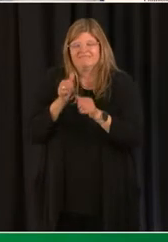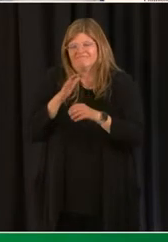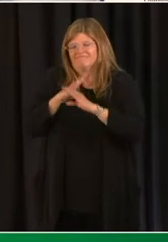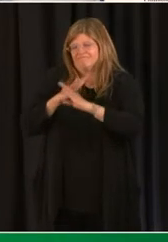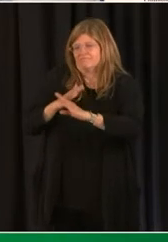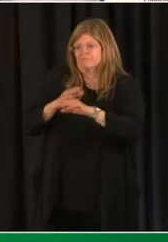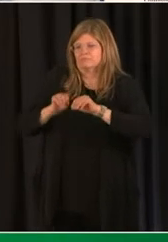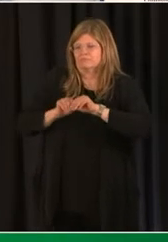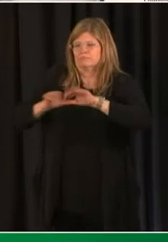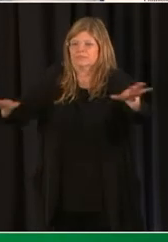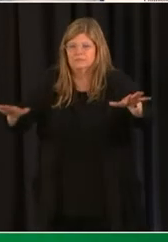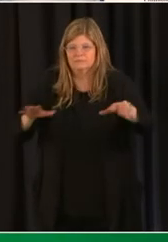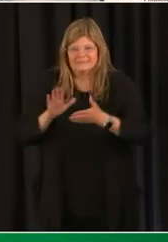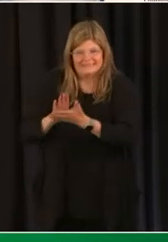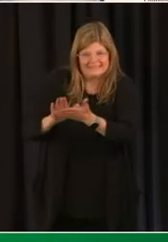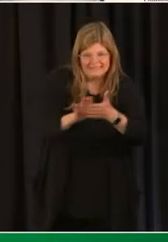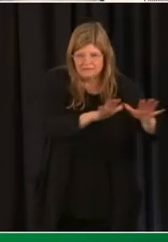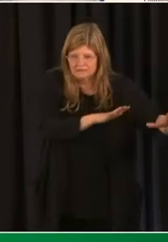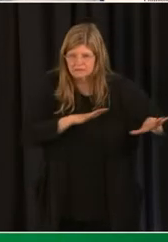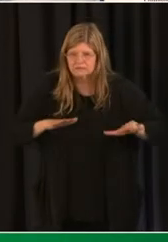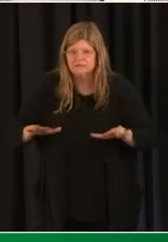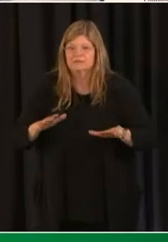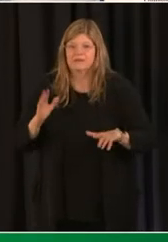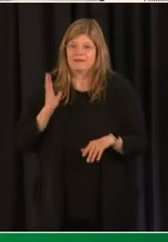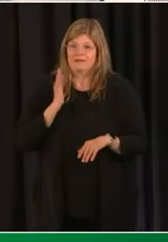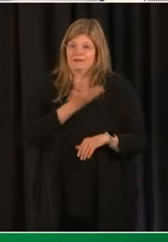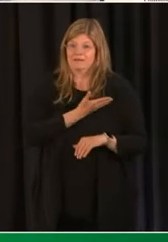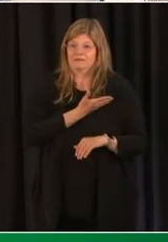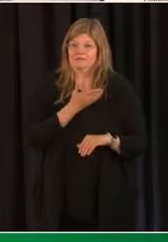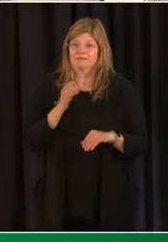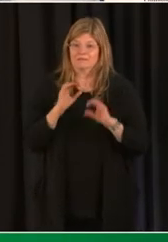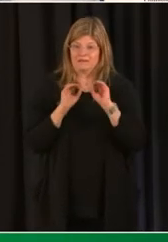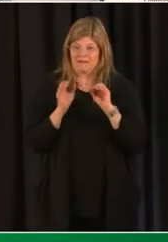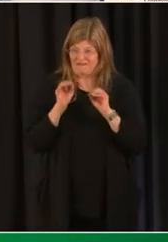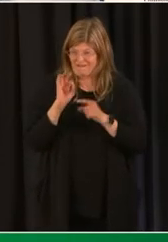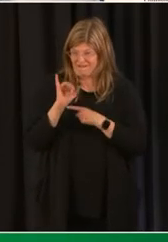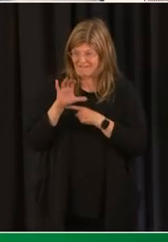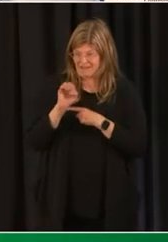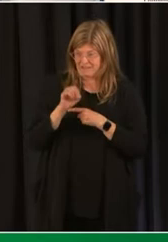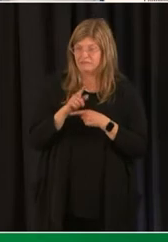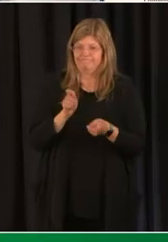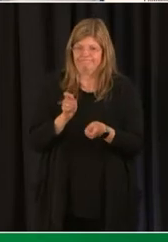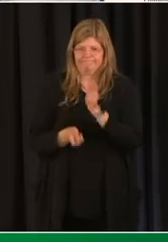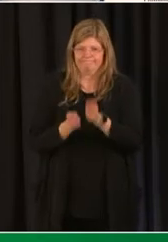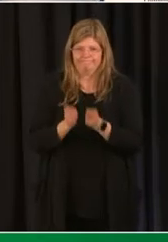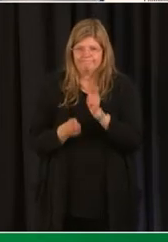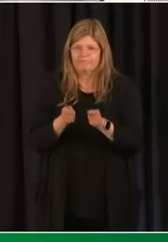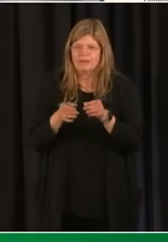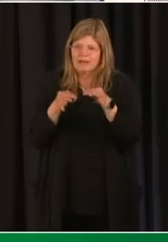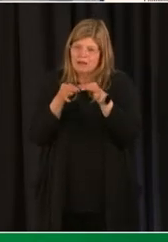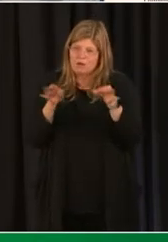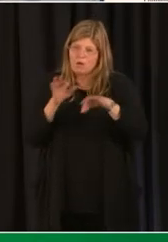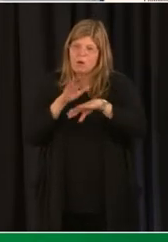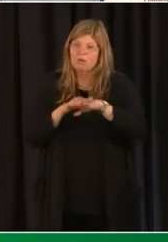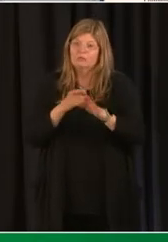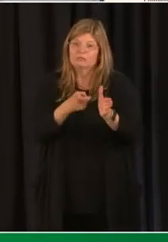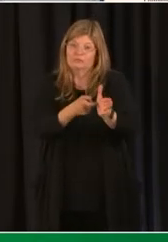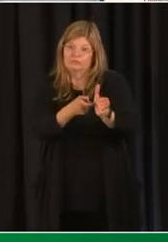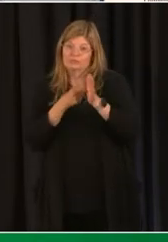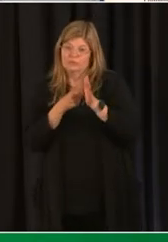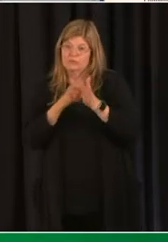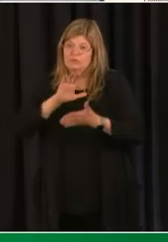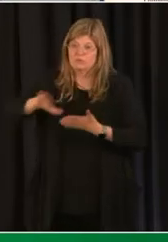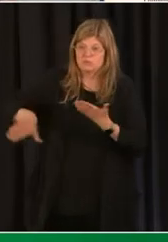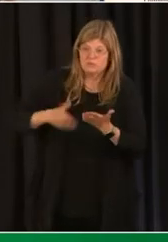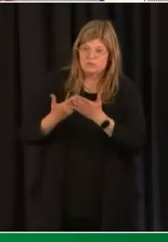virus. A few weeks later, my office moved language requiring all rent increases to be reviewed by the